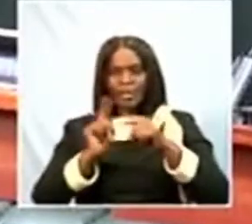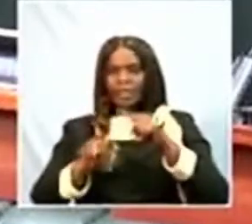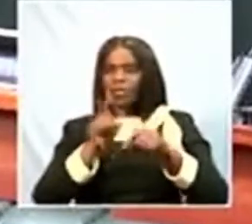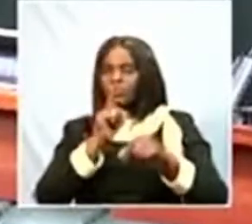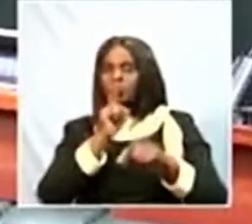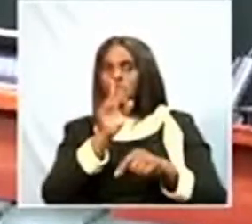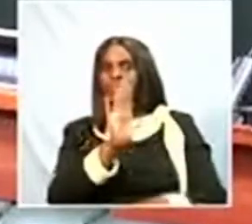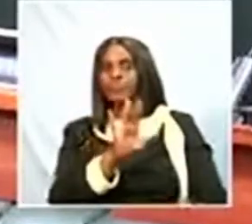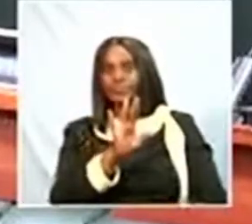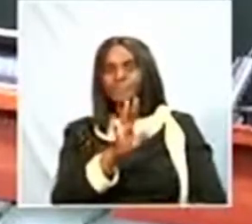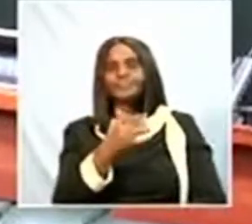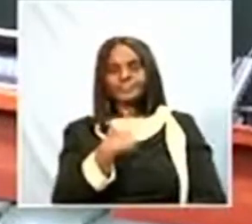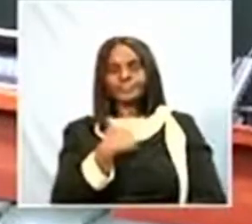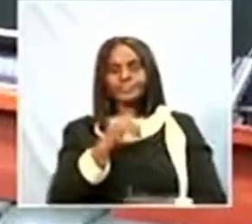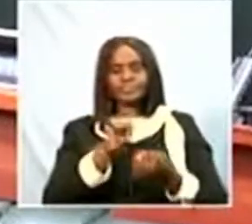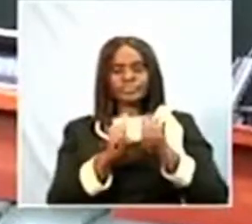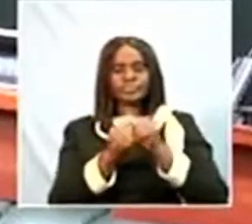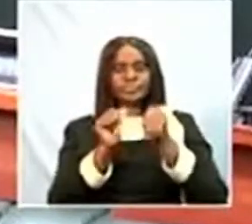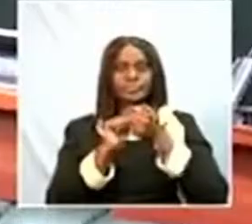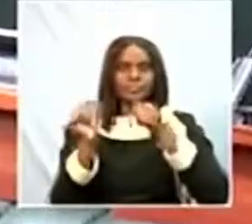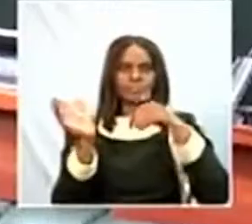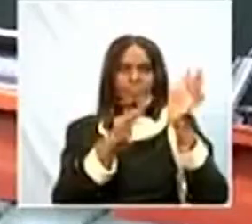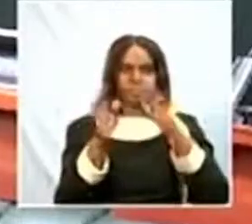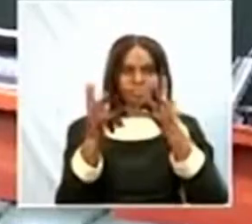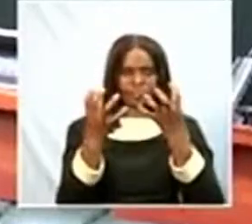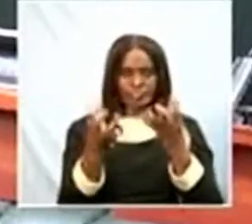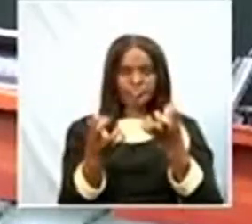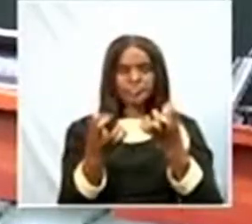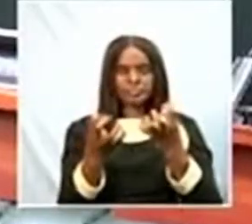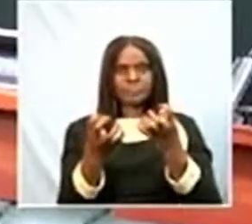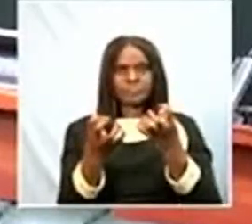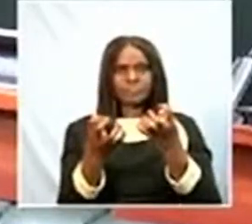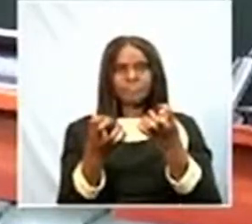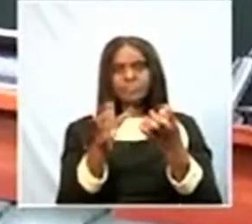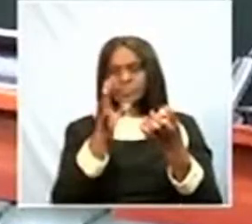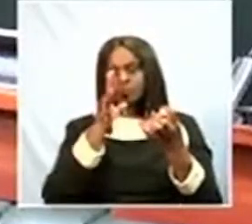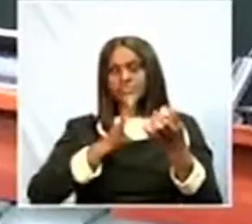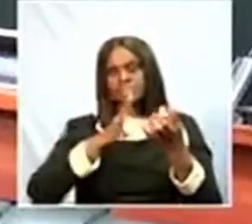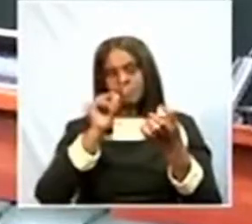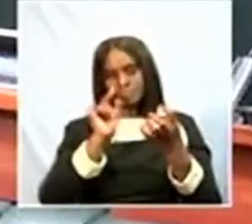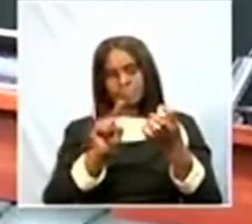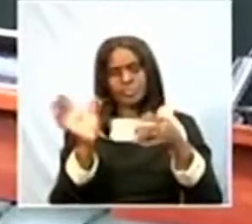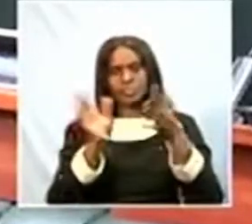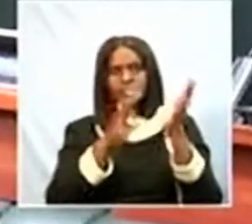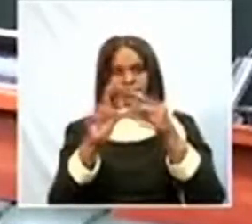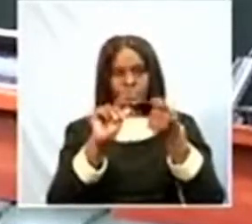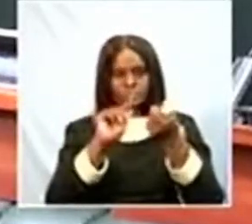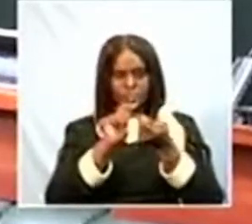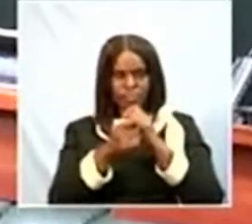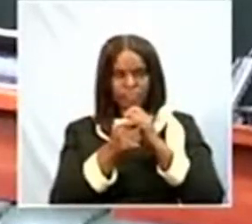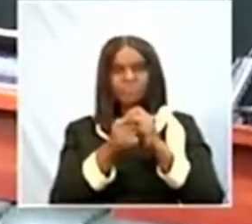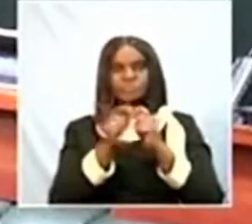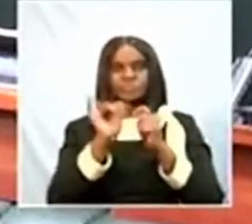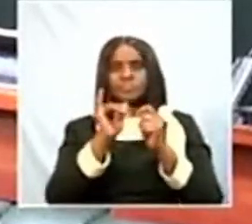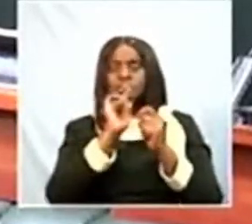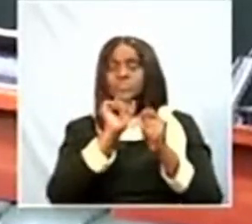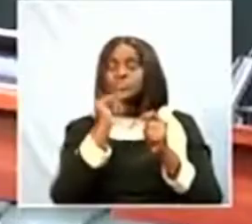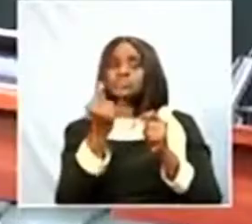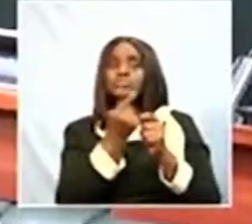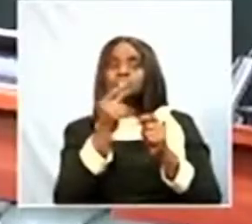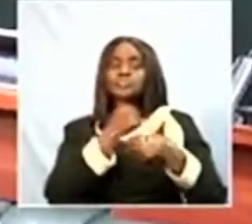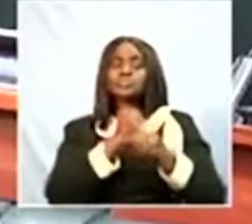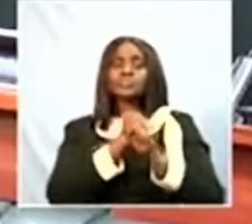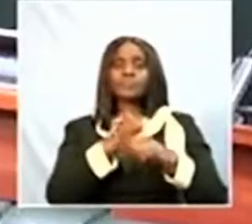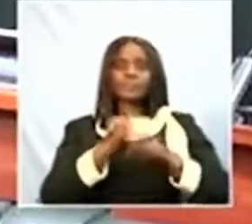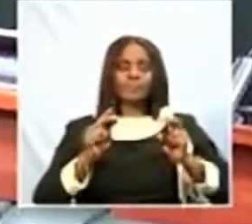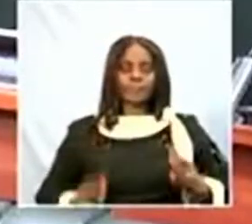be affected by climate change, such as drought-resistant crops. Madam Speaker, because climate change is inevitable, it is not only caused by